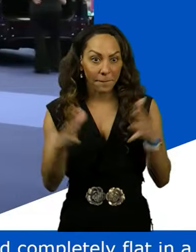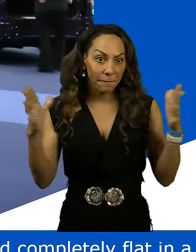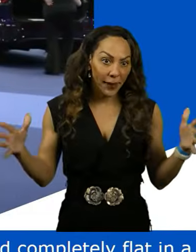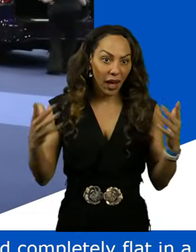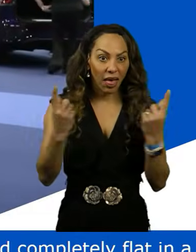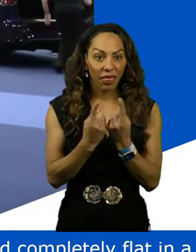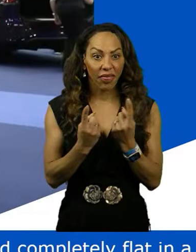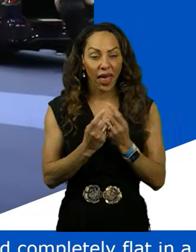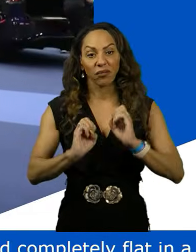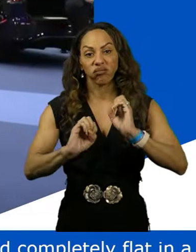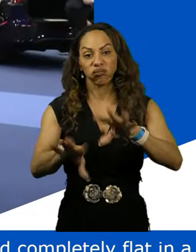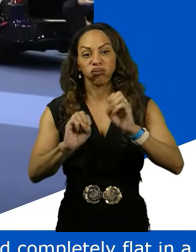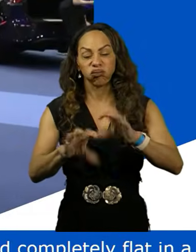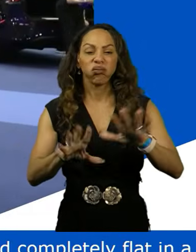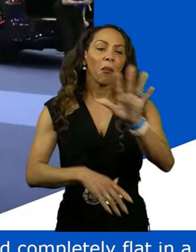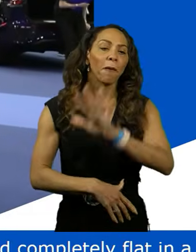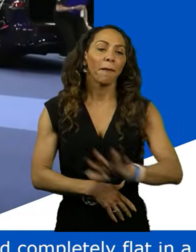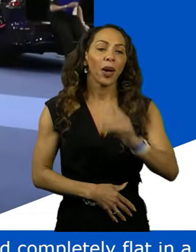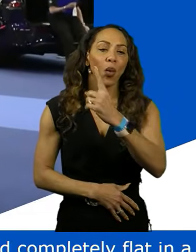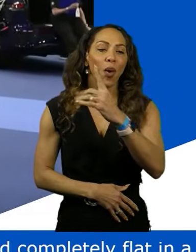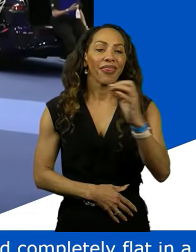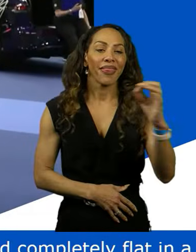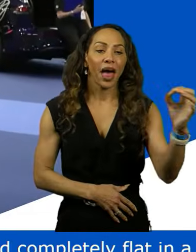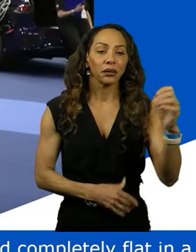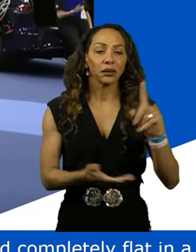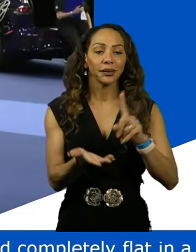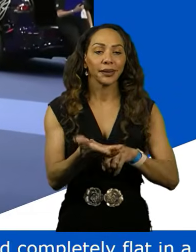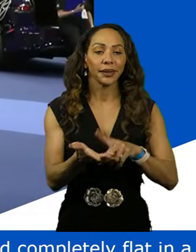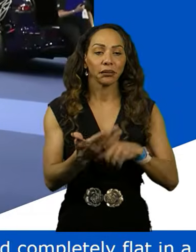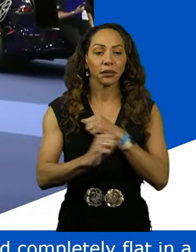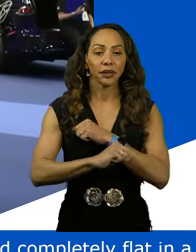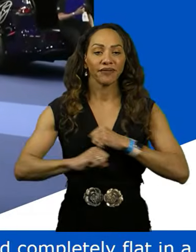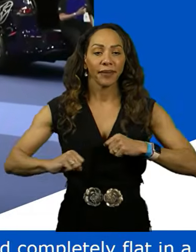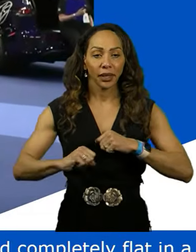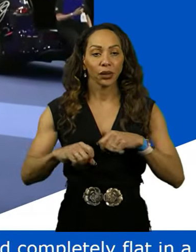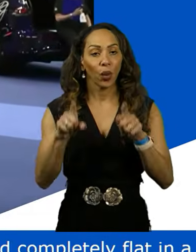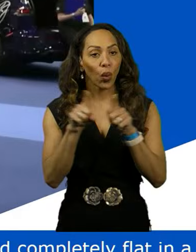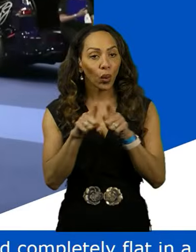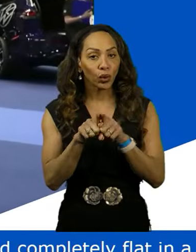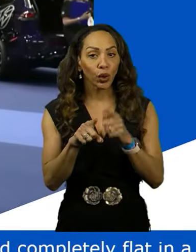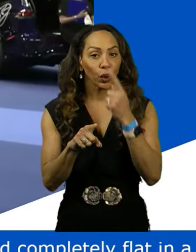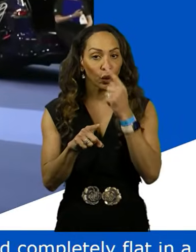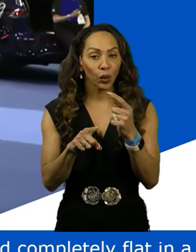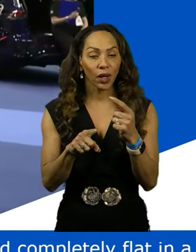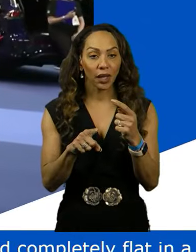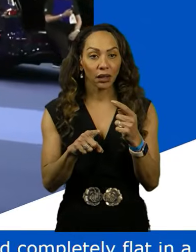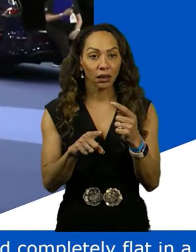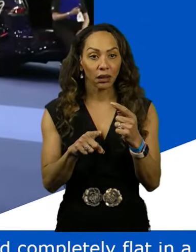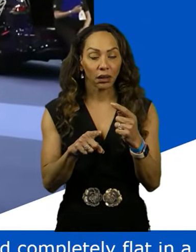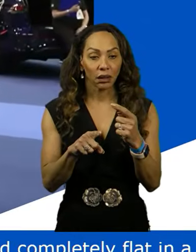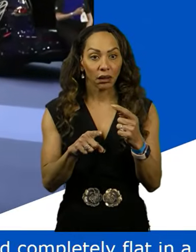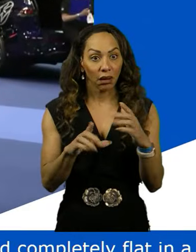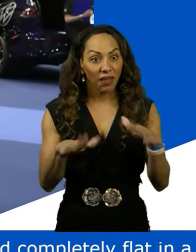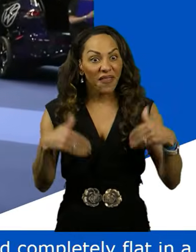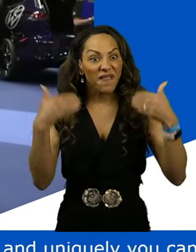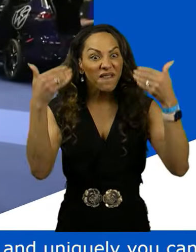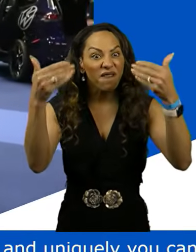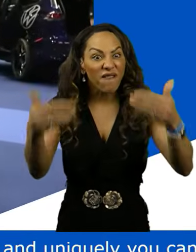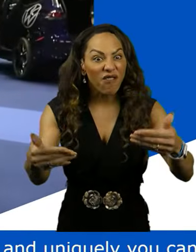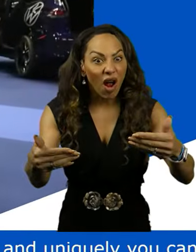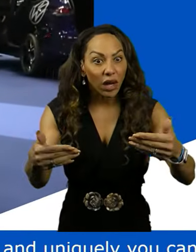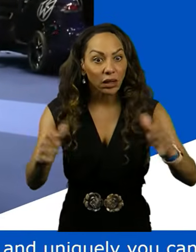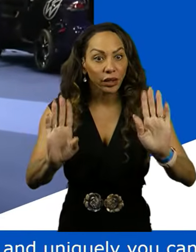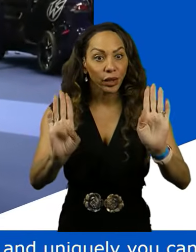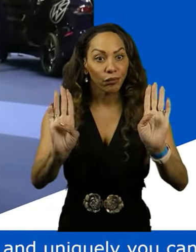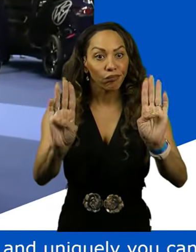there as well, over 1,000 litres of space. And uniquely, you can also fold flat the front 2 seats as well. So you can take the